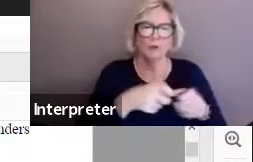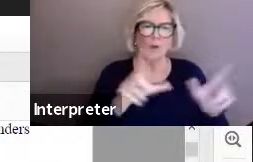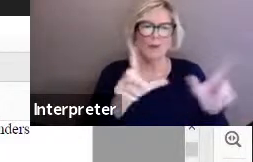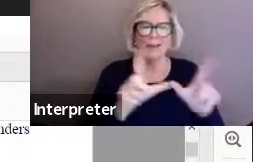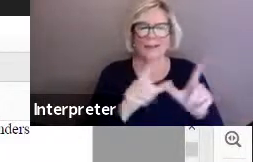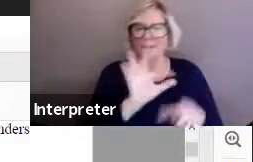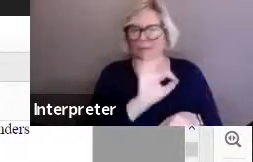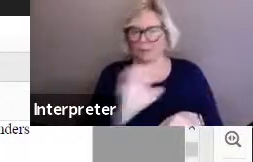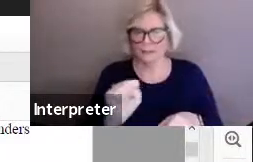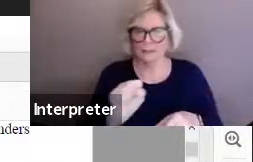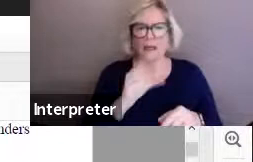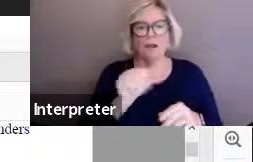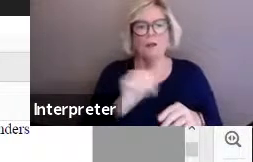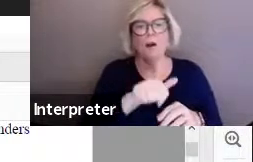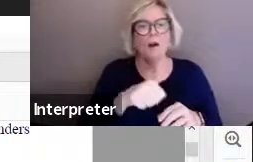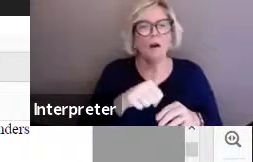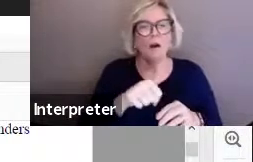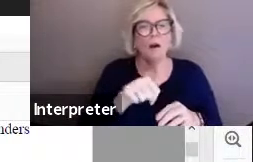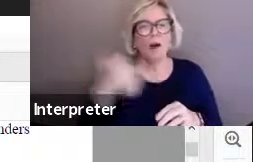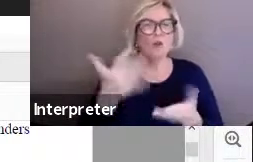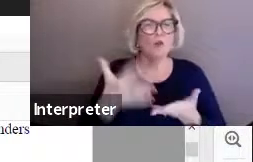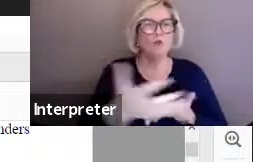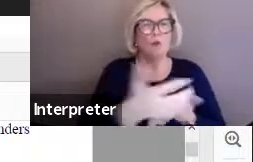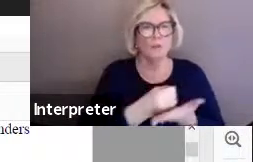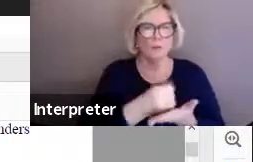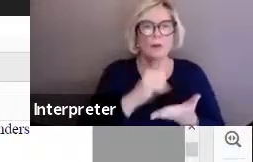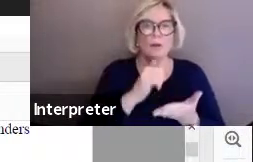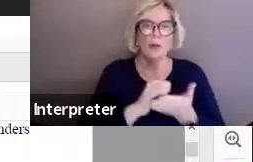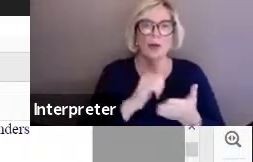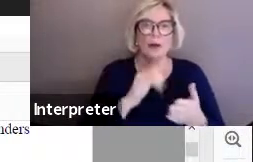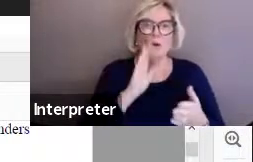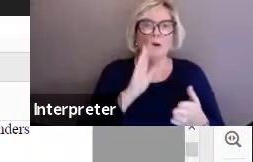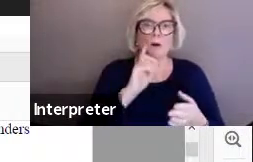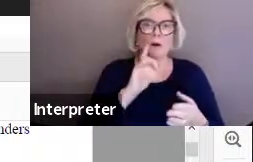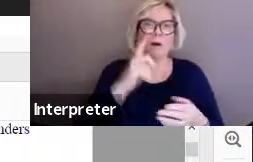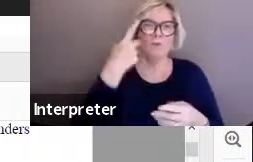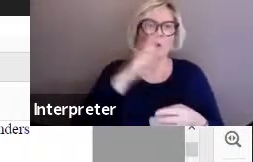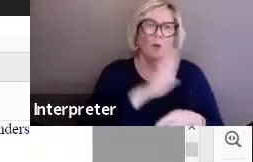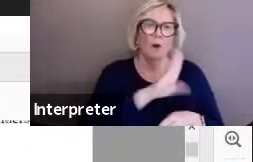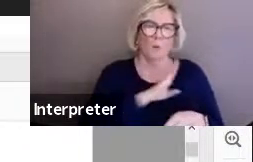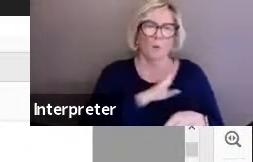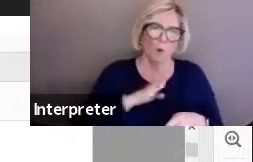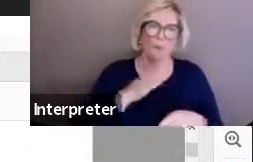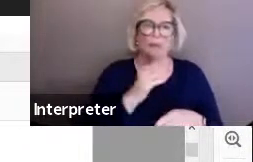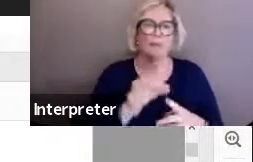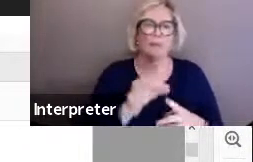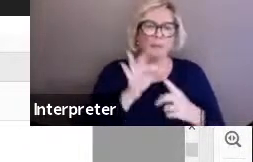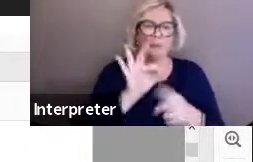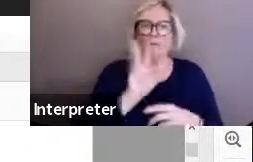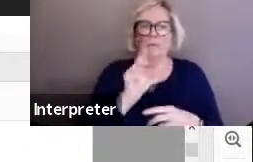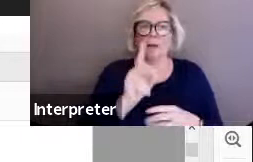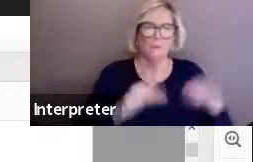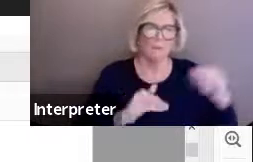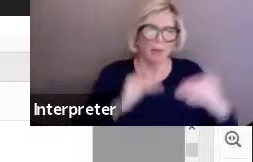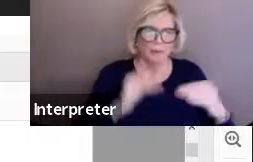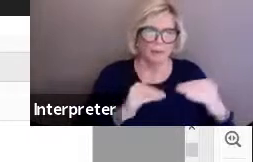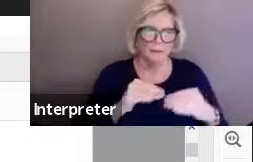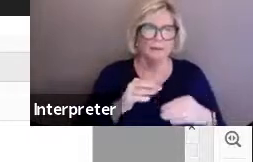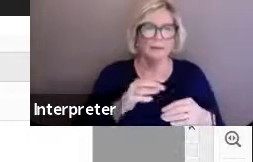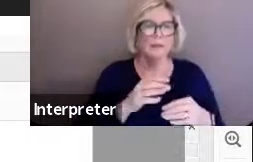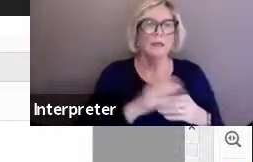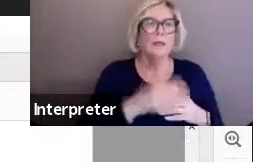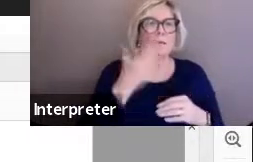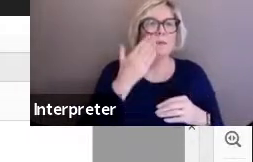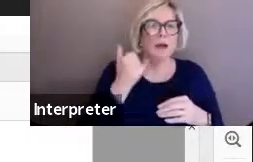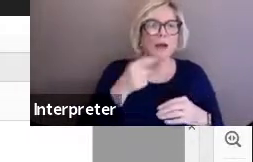fees and other sort of revenues that are going to the boards and in their special fund balances. Given that they have